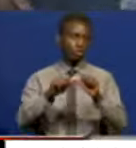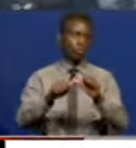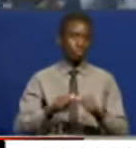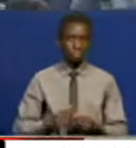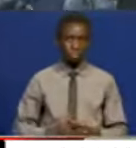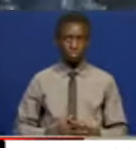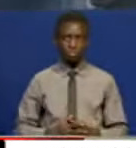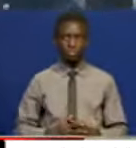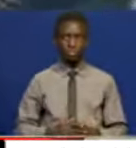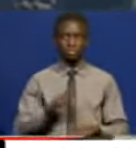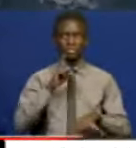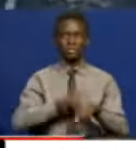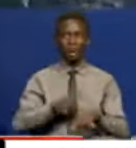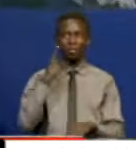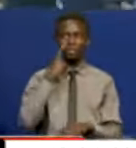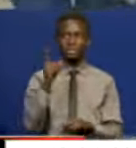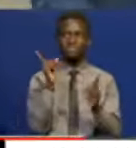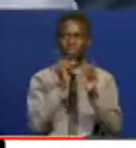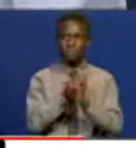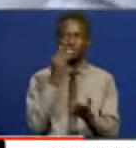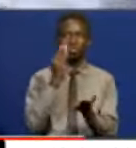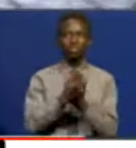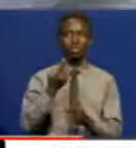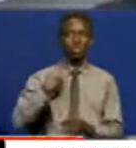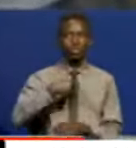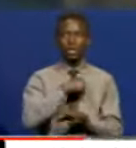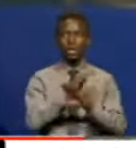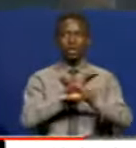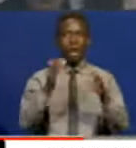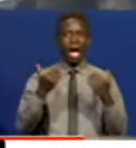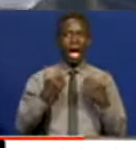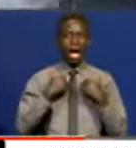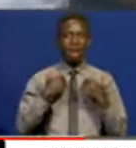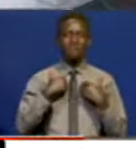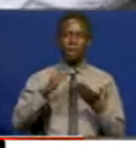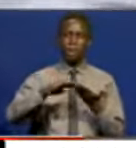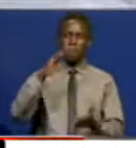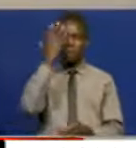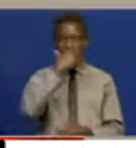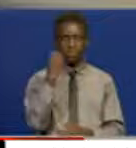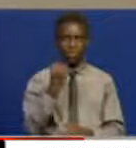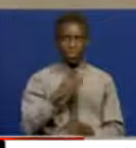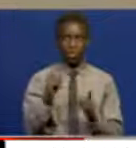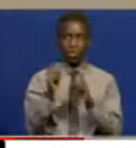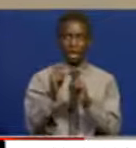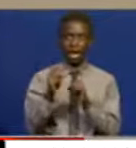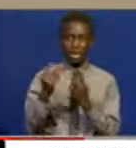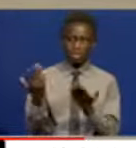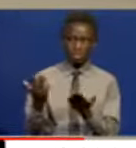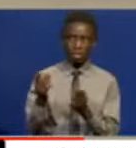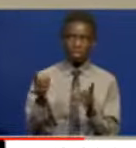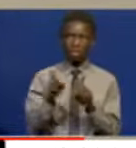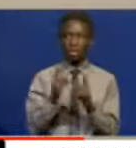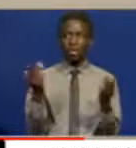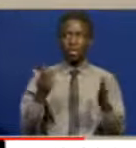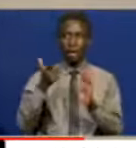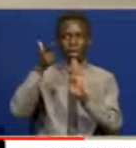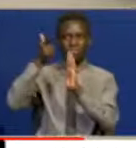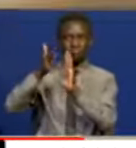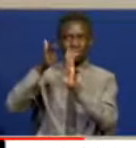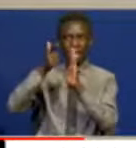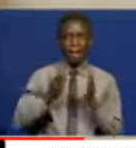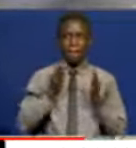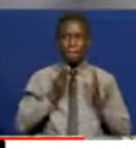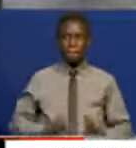Well, winding up, we definitely wouldn't have such amazing content without the ever-present and nosy journalist on the